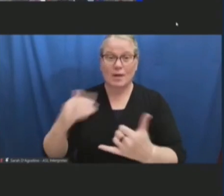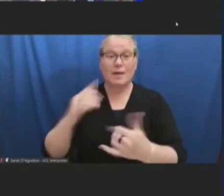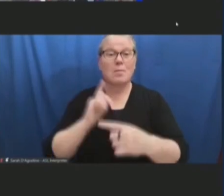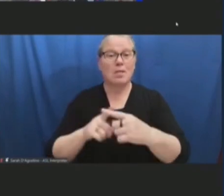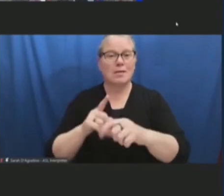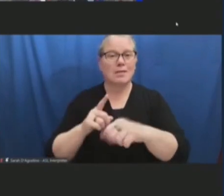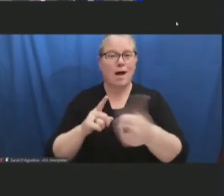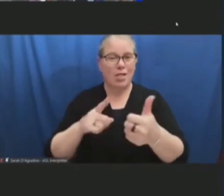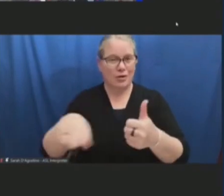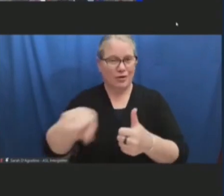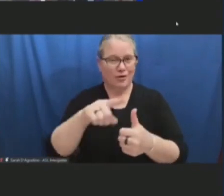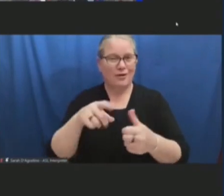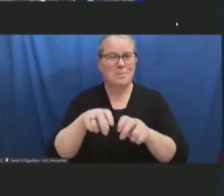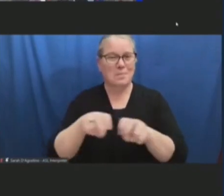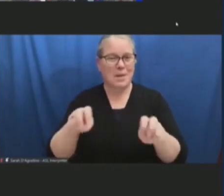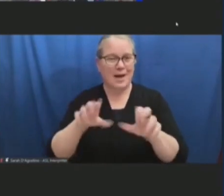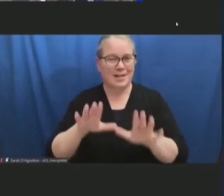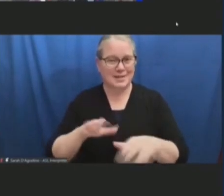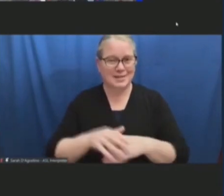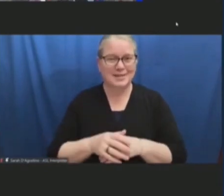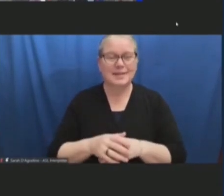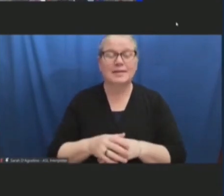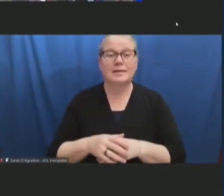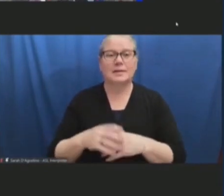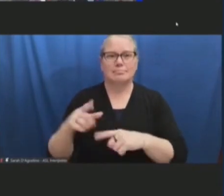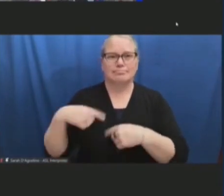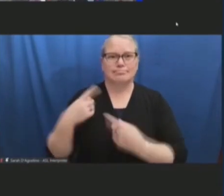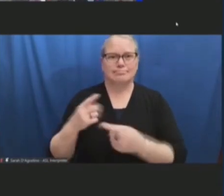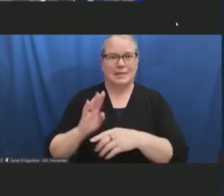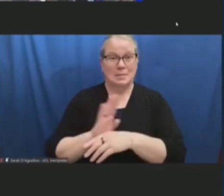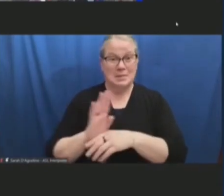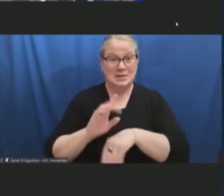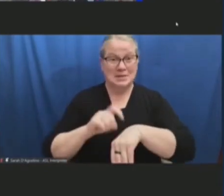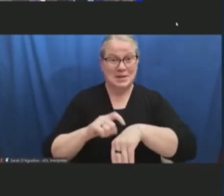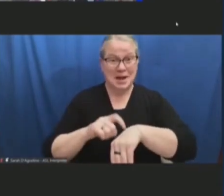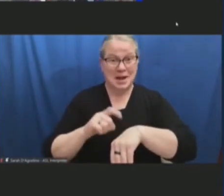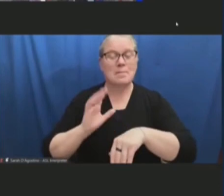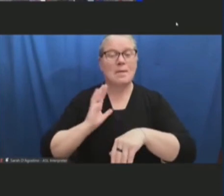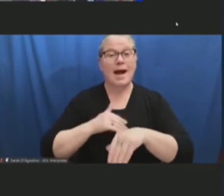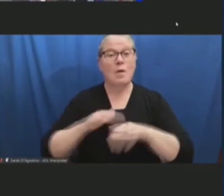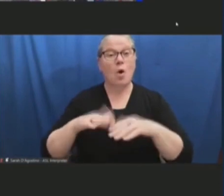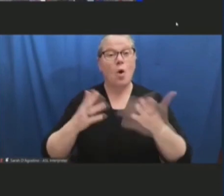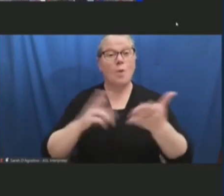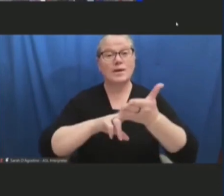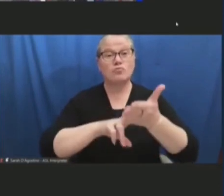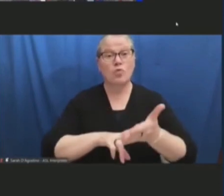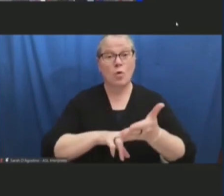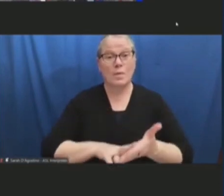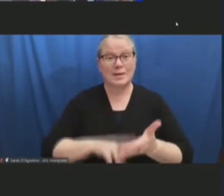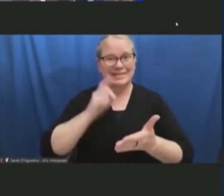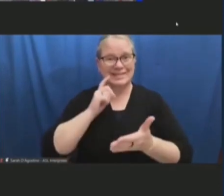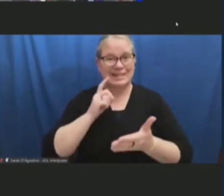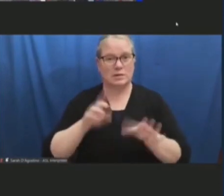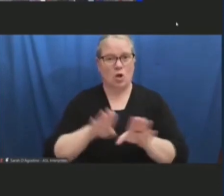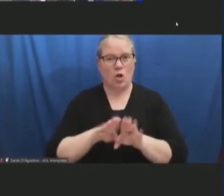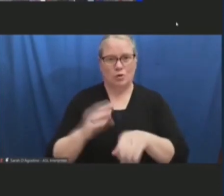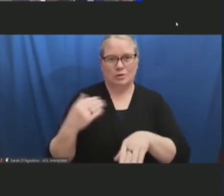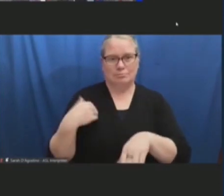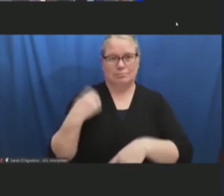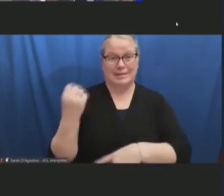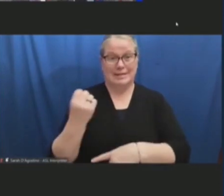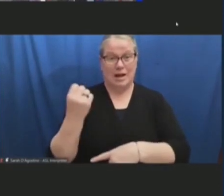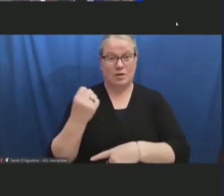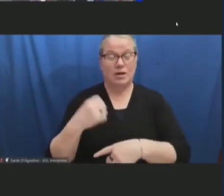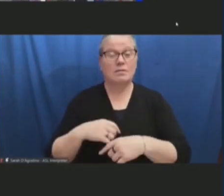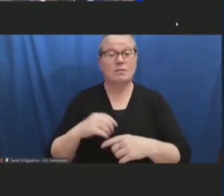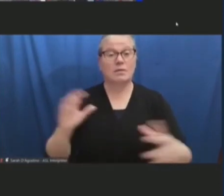a busy time at Access Health Connecticut. Open enrollment ended this past Saturday. We enrolled a total of